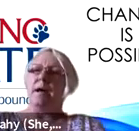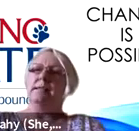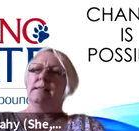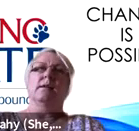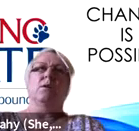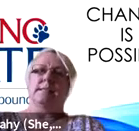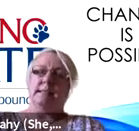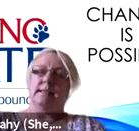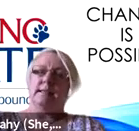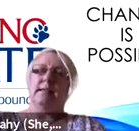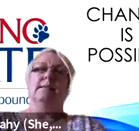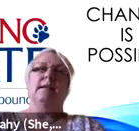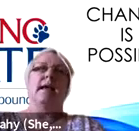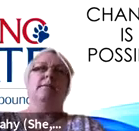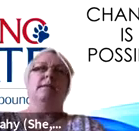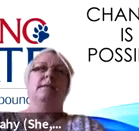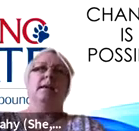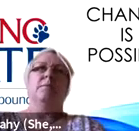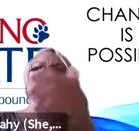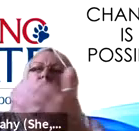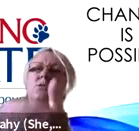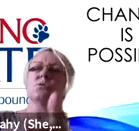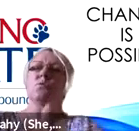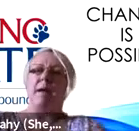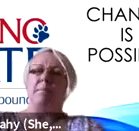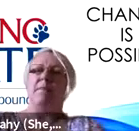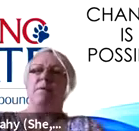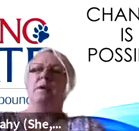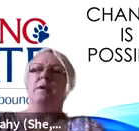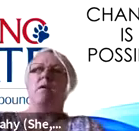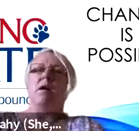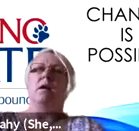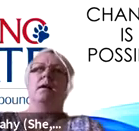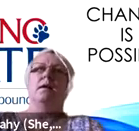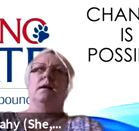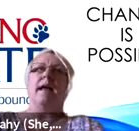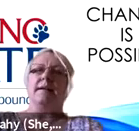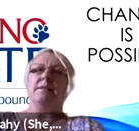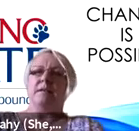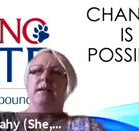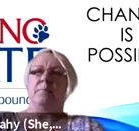pipeline was, it still is, and the prison to school pipeline that we are